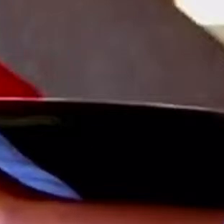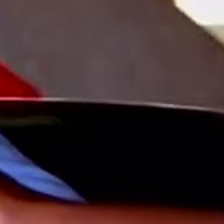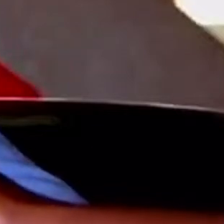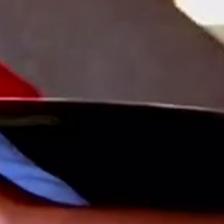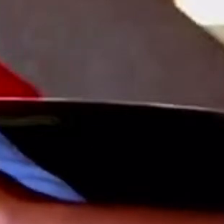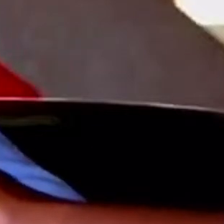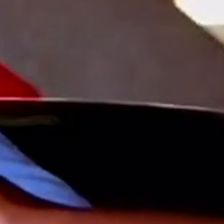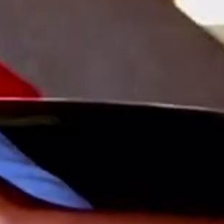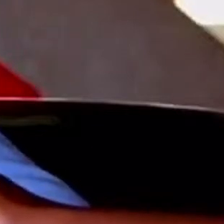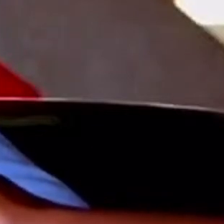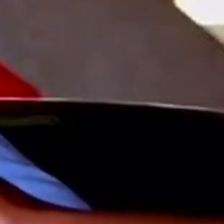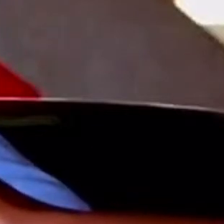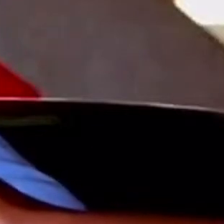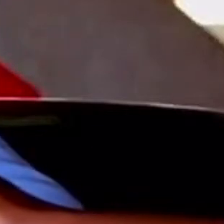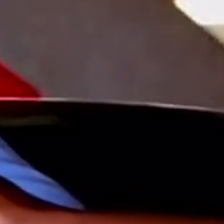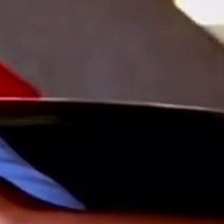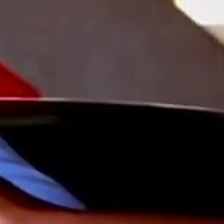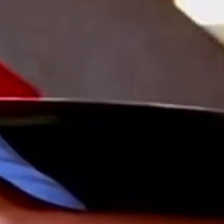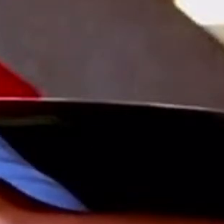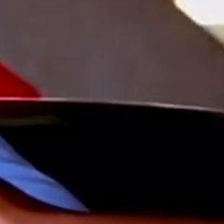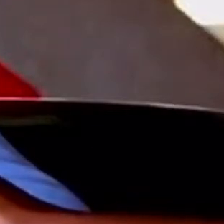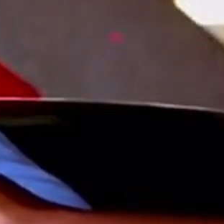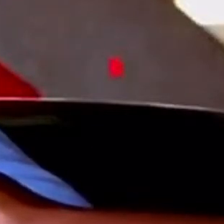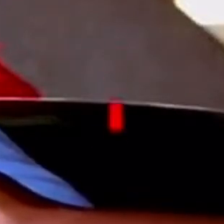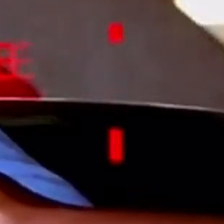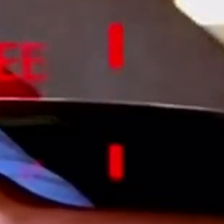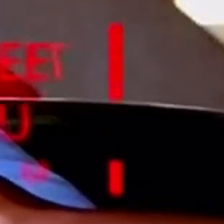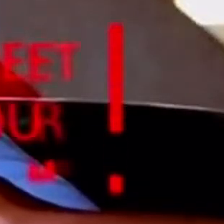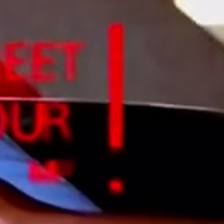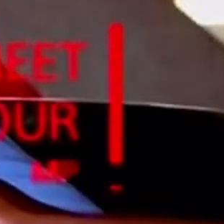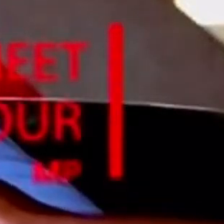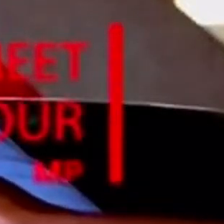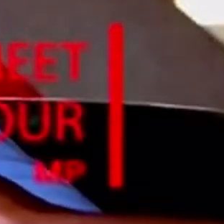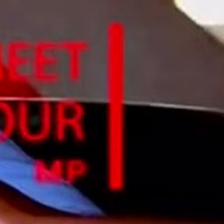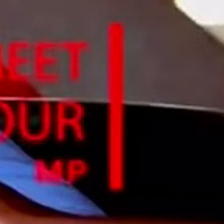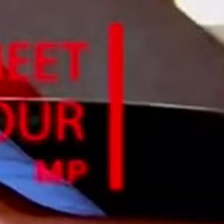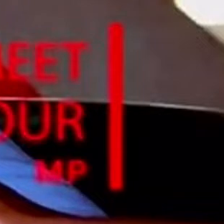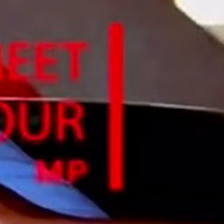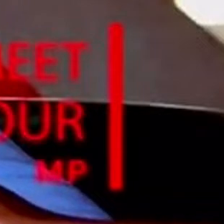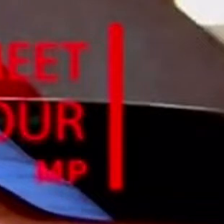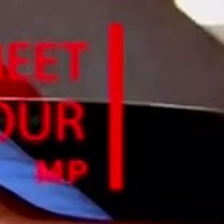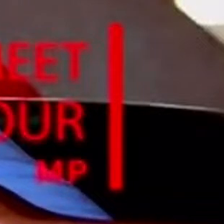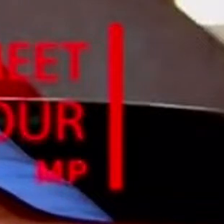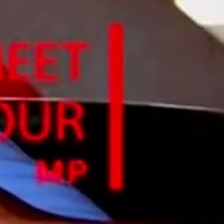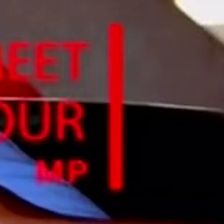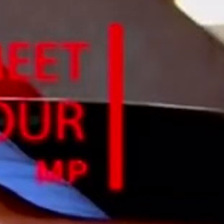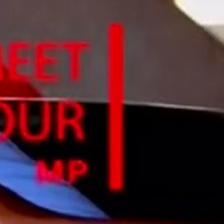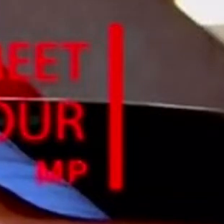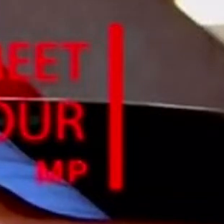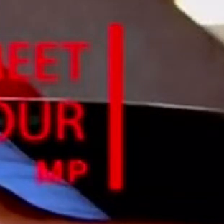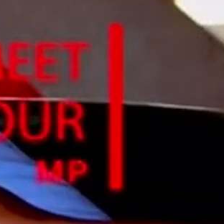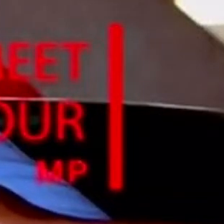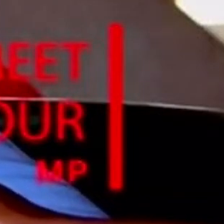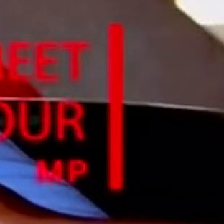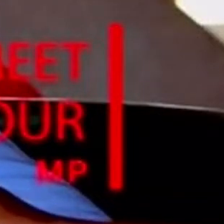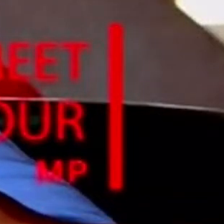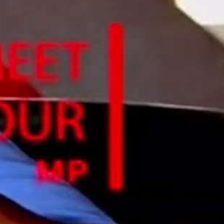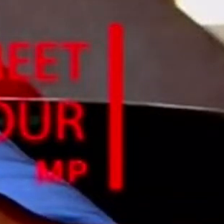not going to have a female member of parliament, because each and every child would have been married off. And we want to ensure that those